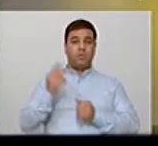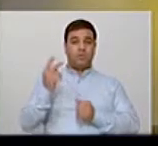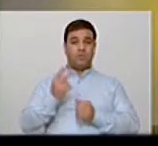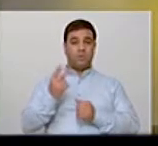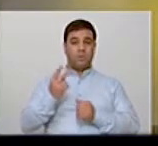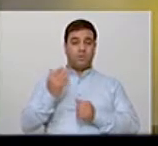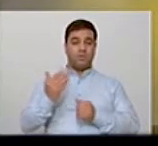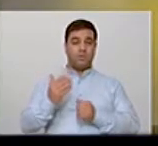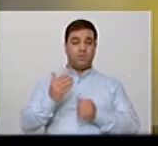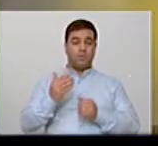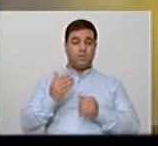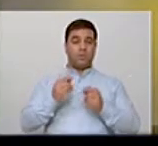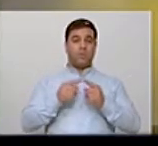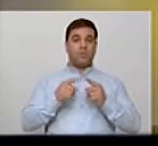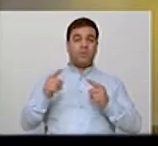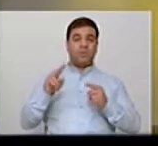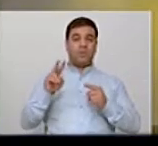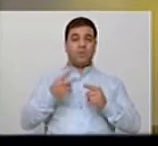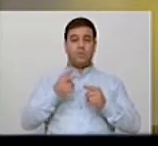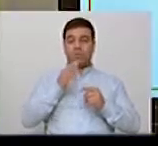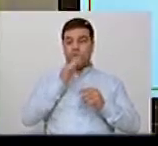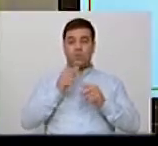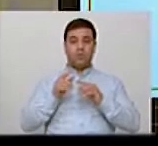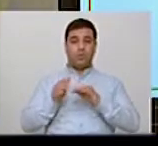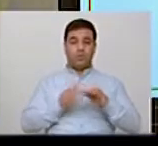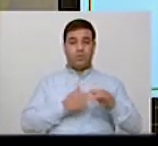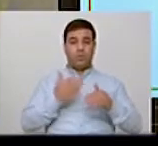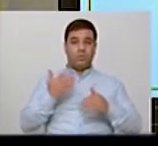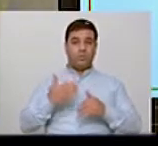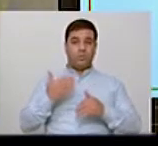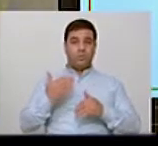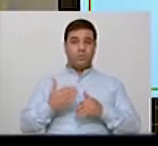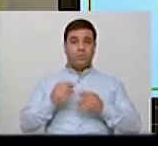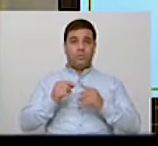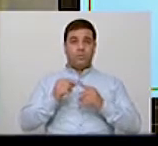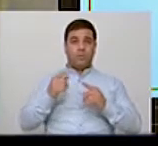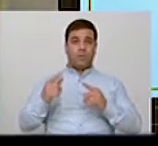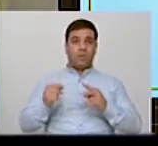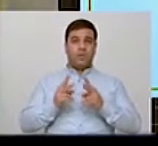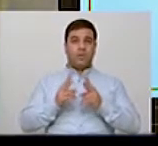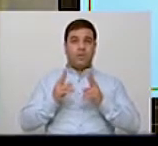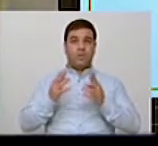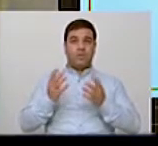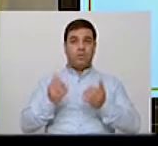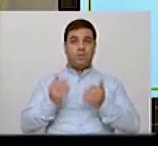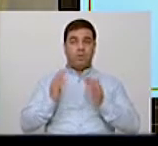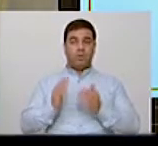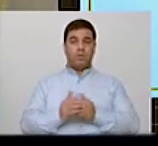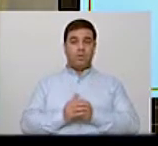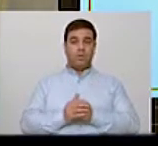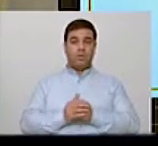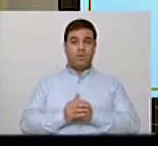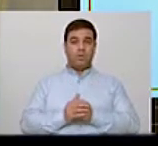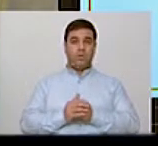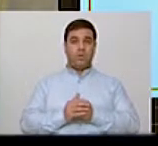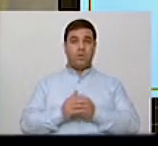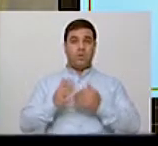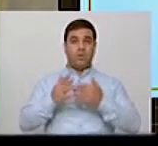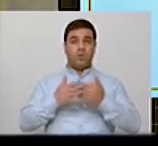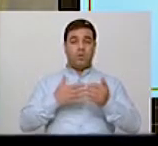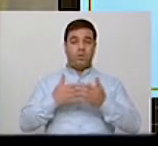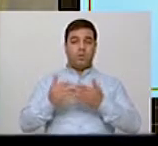Ikkinchi, oradan 2 soat vaqt o'tgandan keyin barg kesib olinadi. Qog'oz